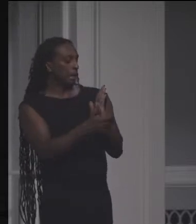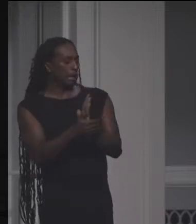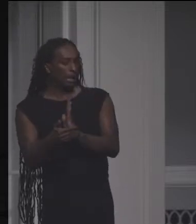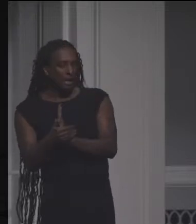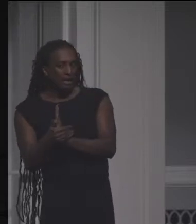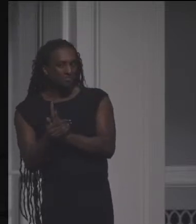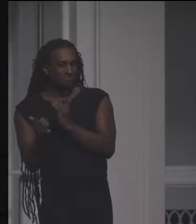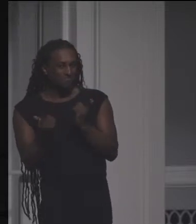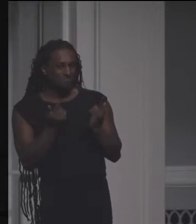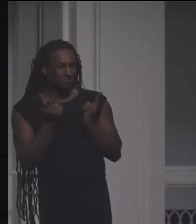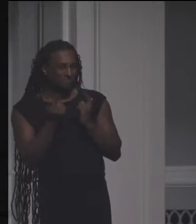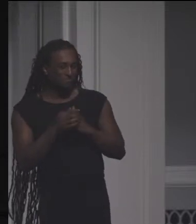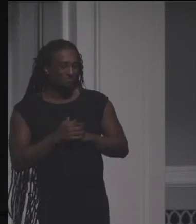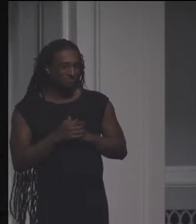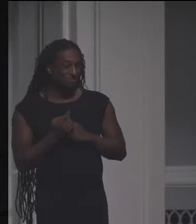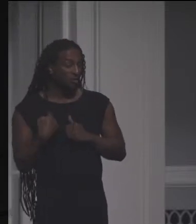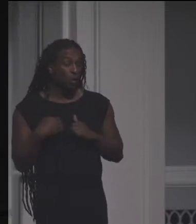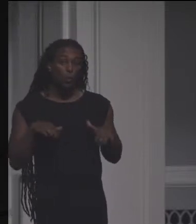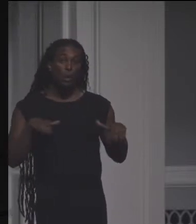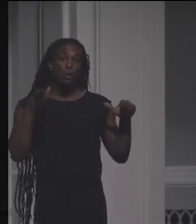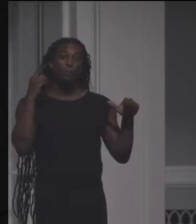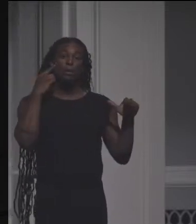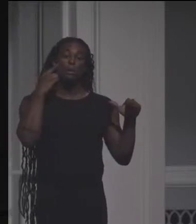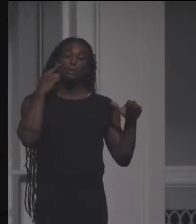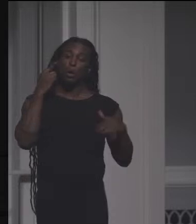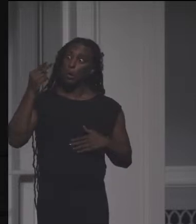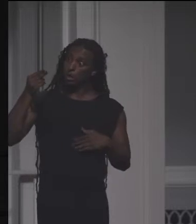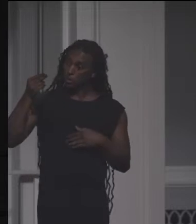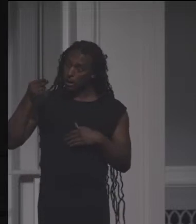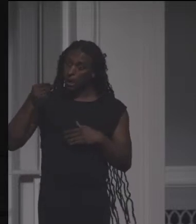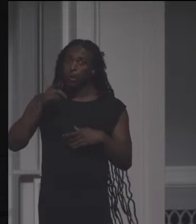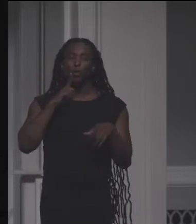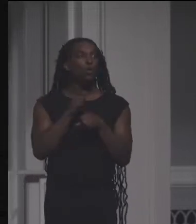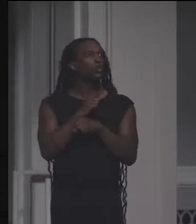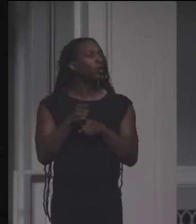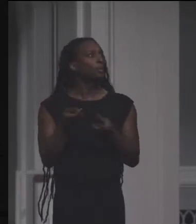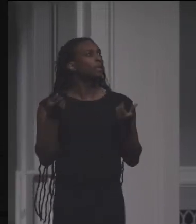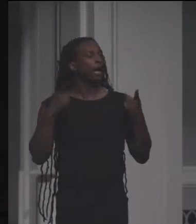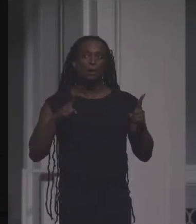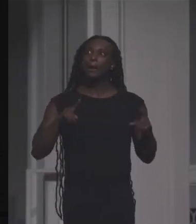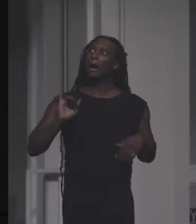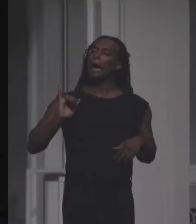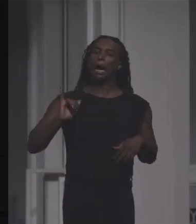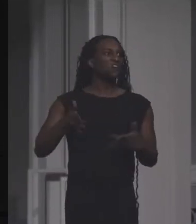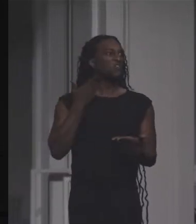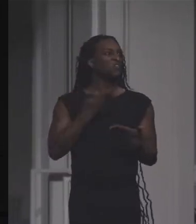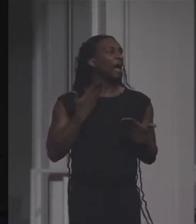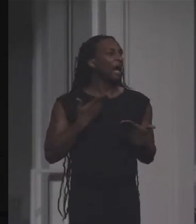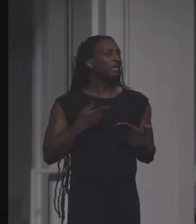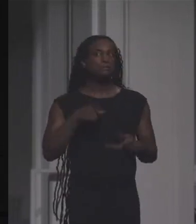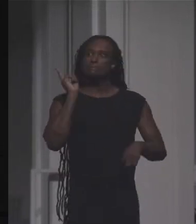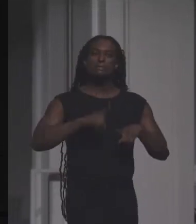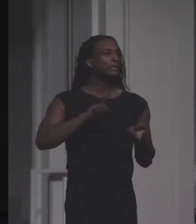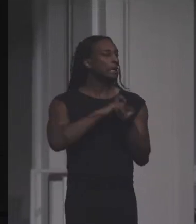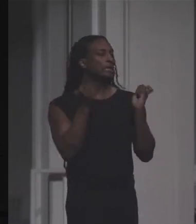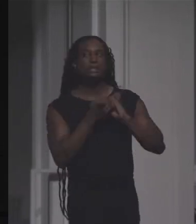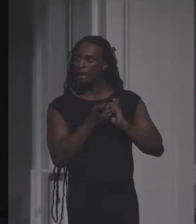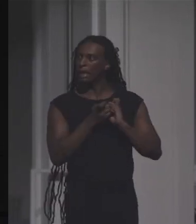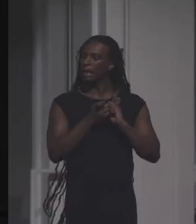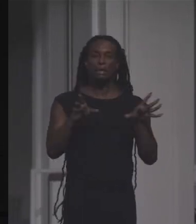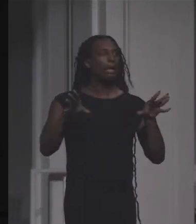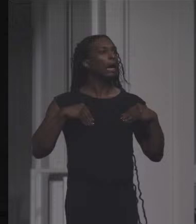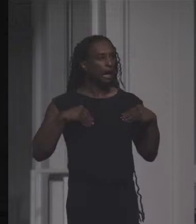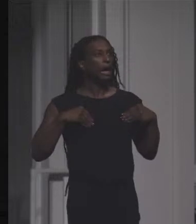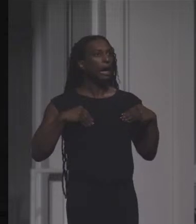We grow up thinking that history is what actually happened, that it's fact, wholly true,